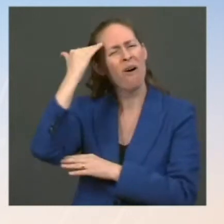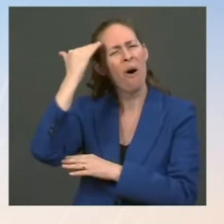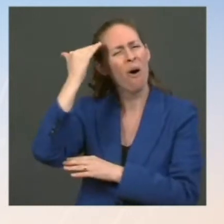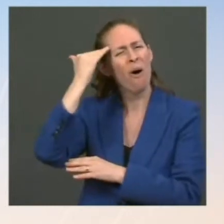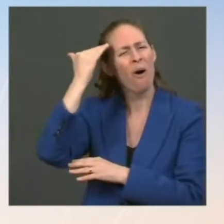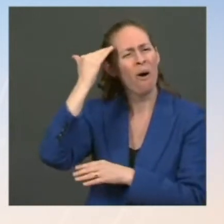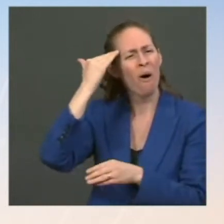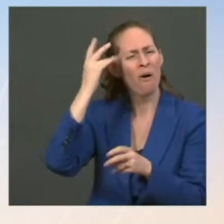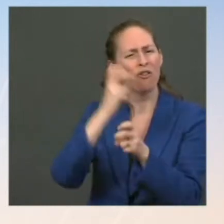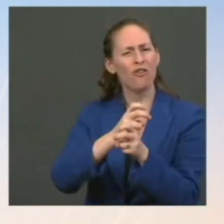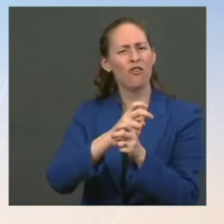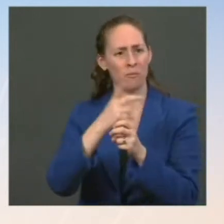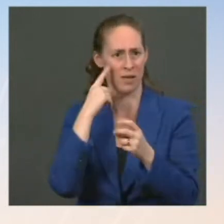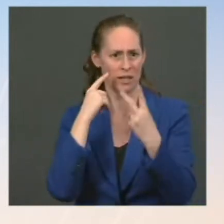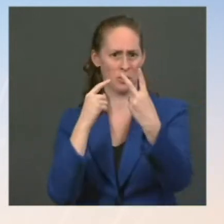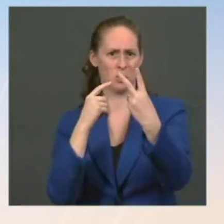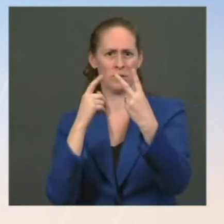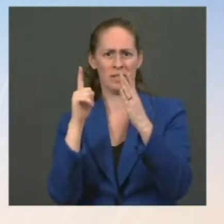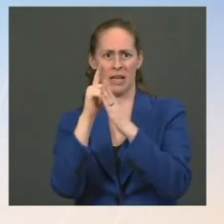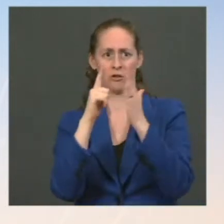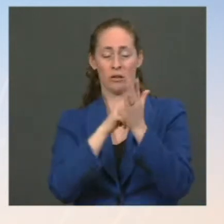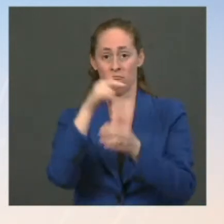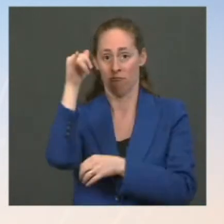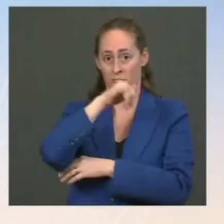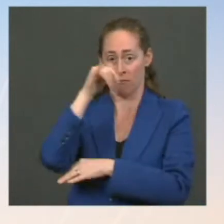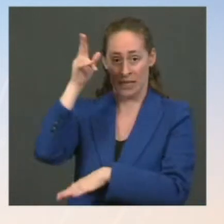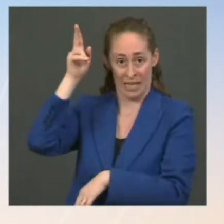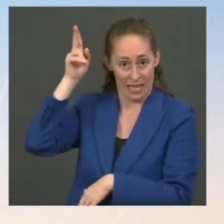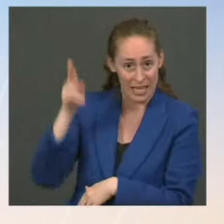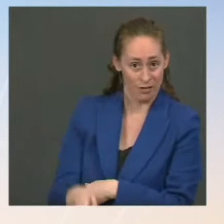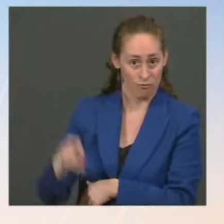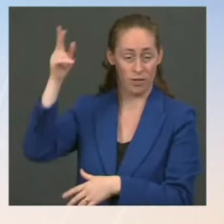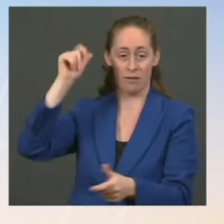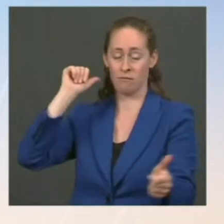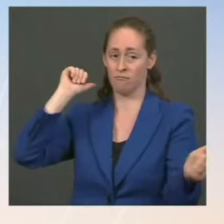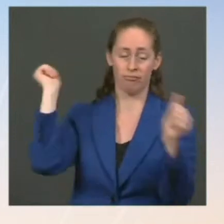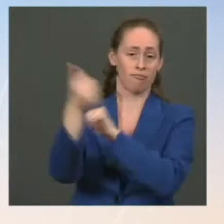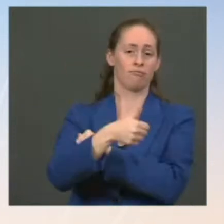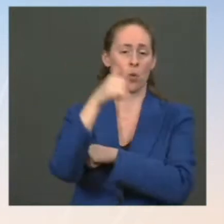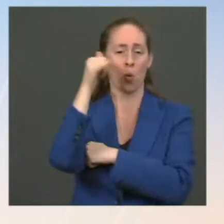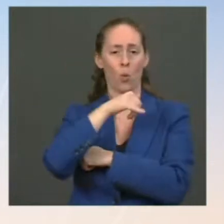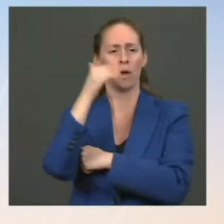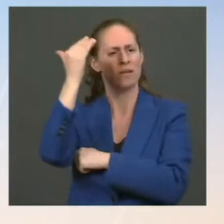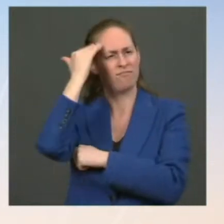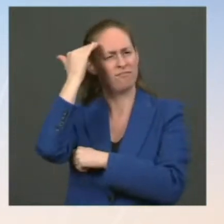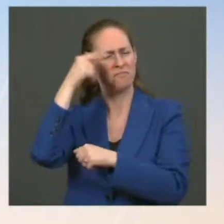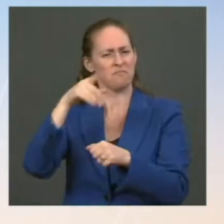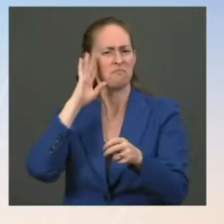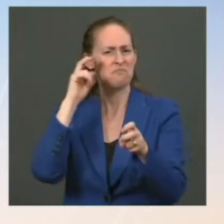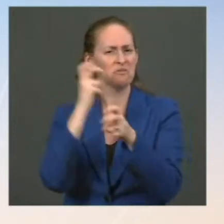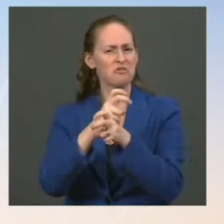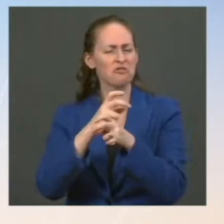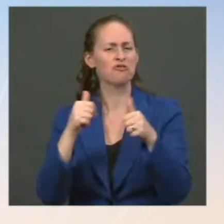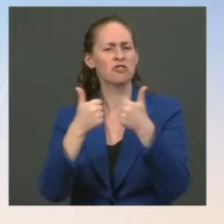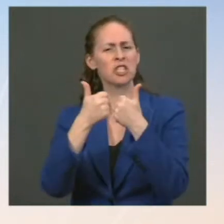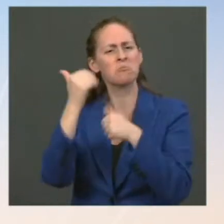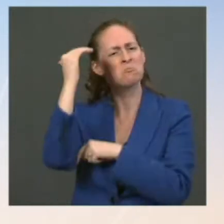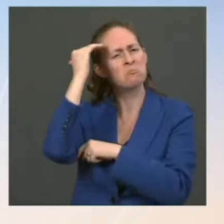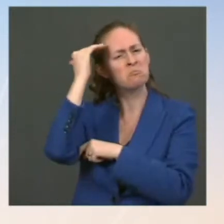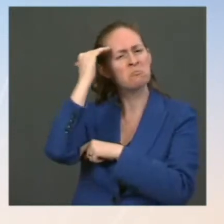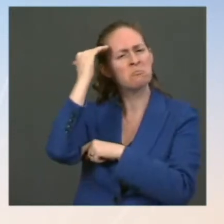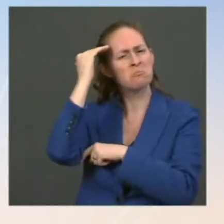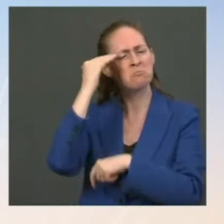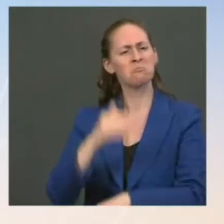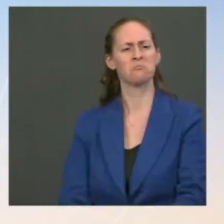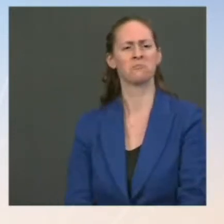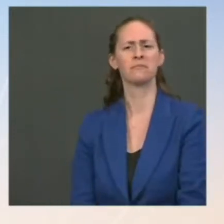big pieces and historic pieces of legislation across the finish line. So yes, the conversations are not just about him silently listening.